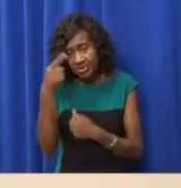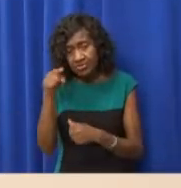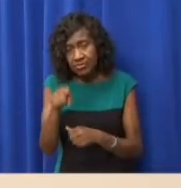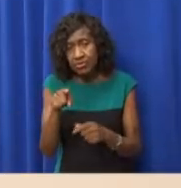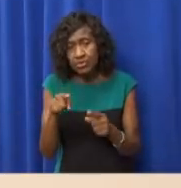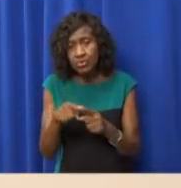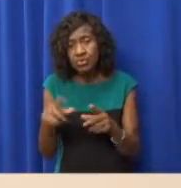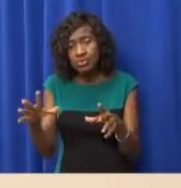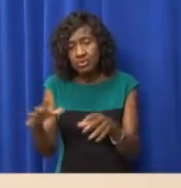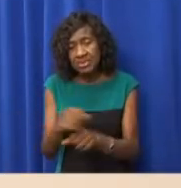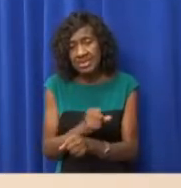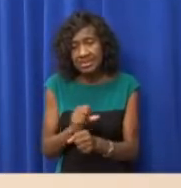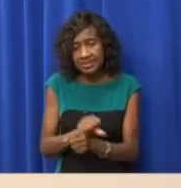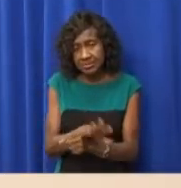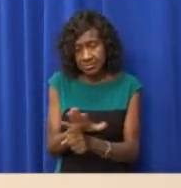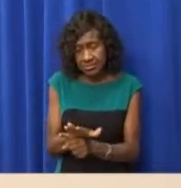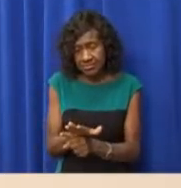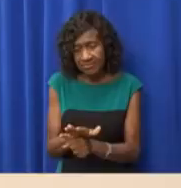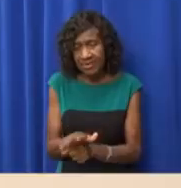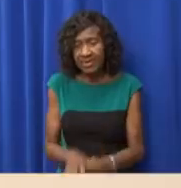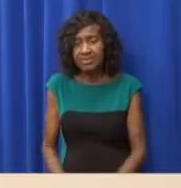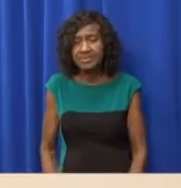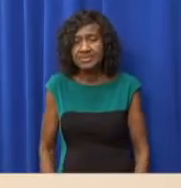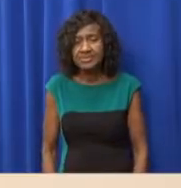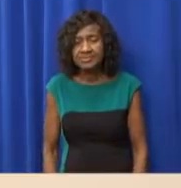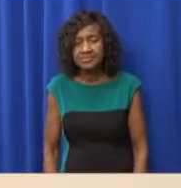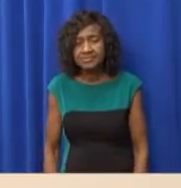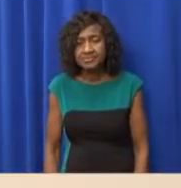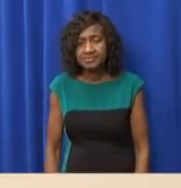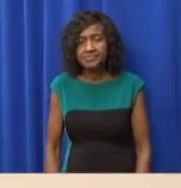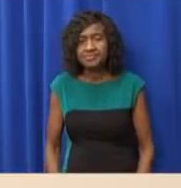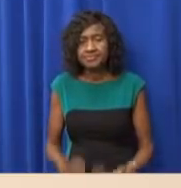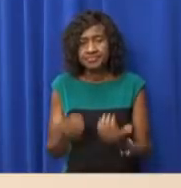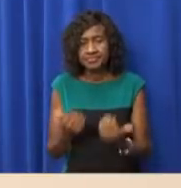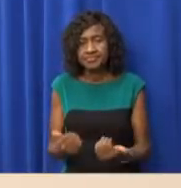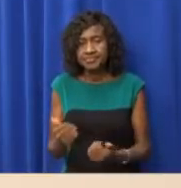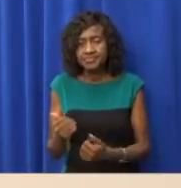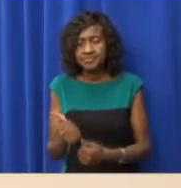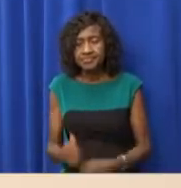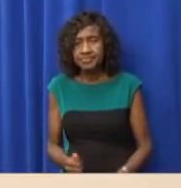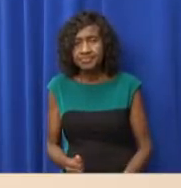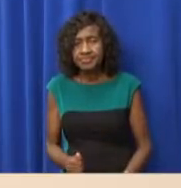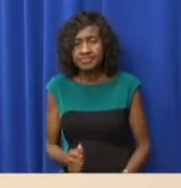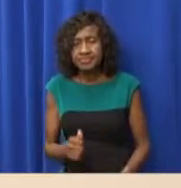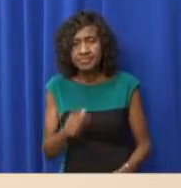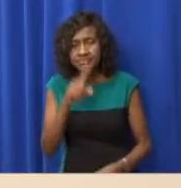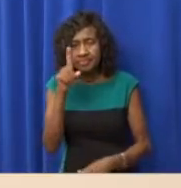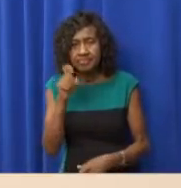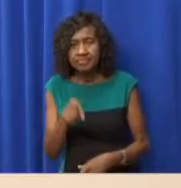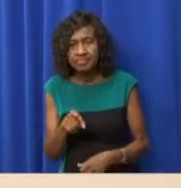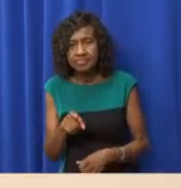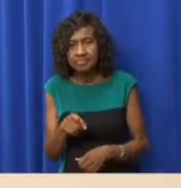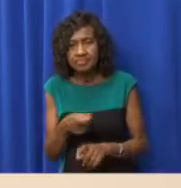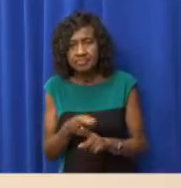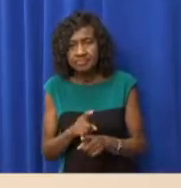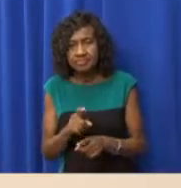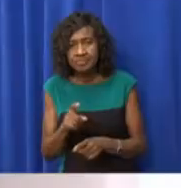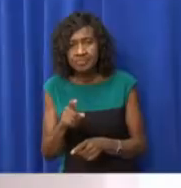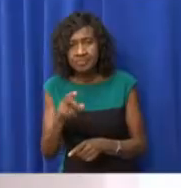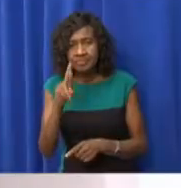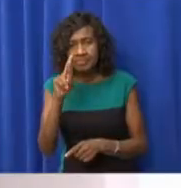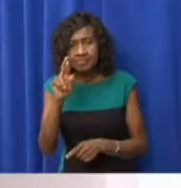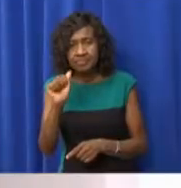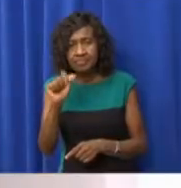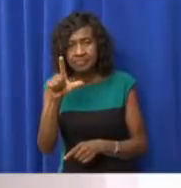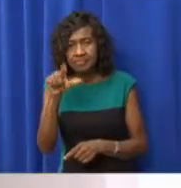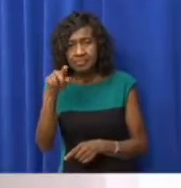Thank you. Those are all of my questions for today. Okay, thank you, Kayla. We go now to Ralph at Caymanian Time. Good afternoon,